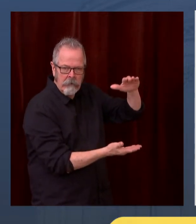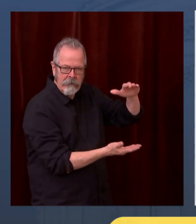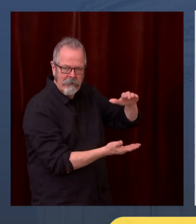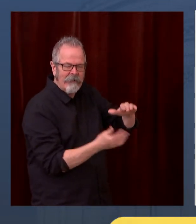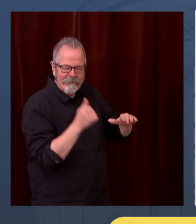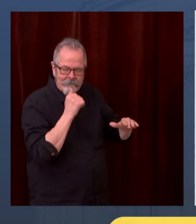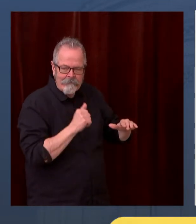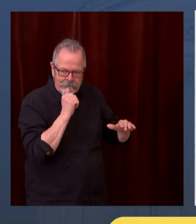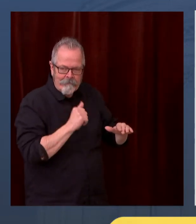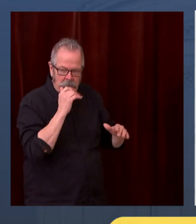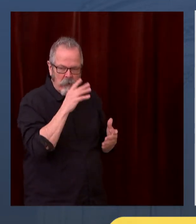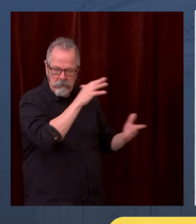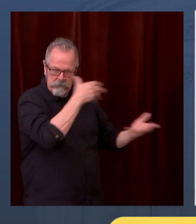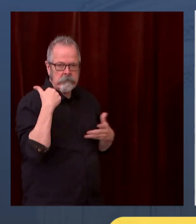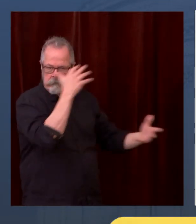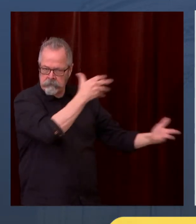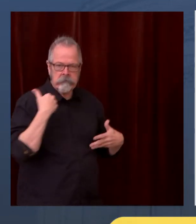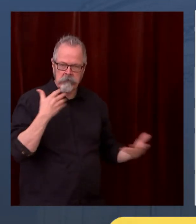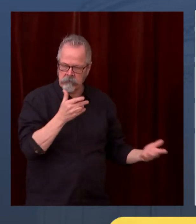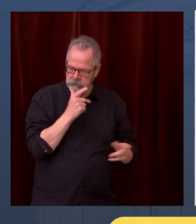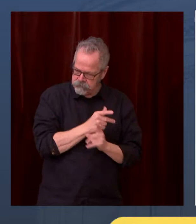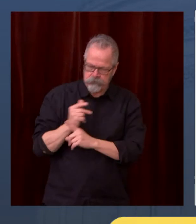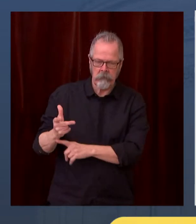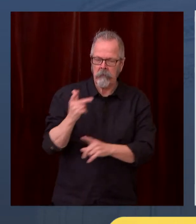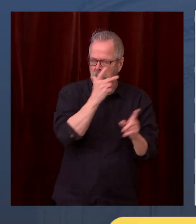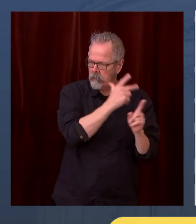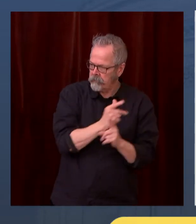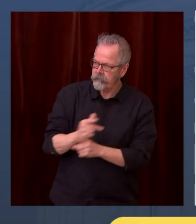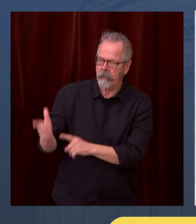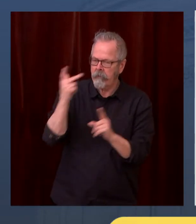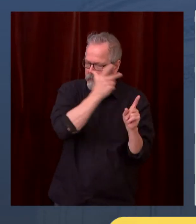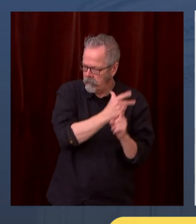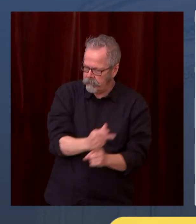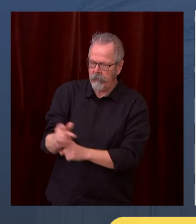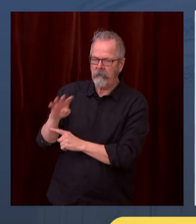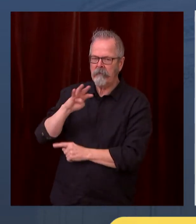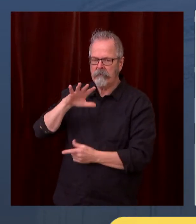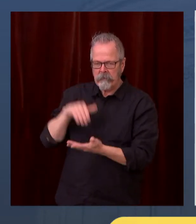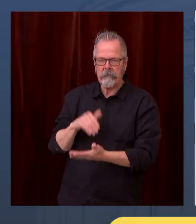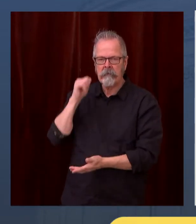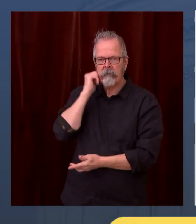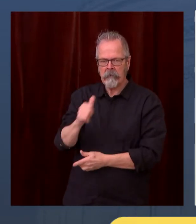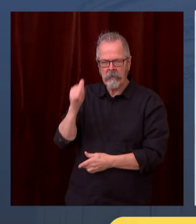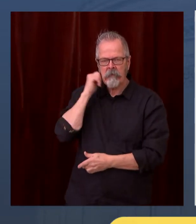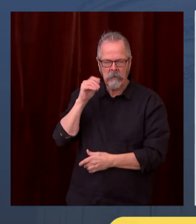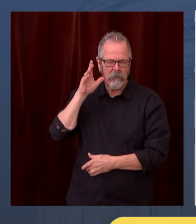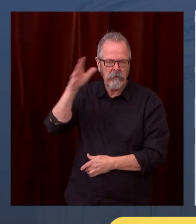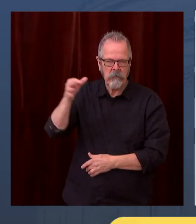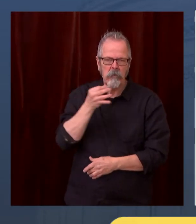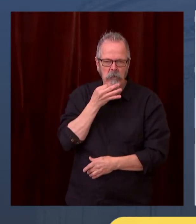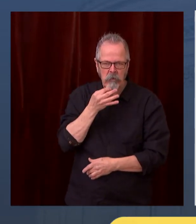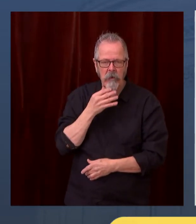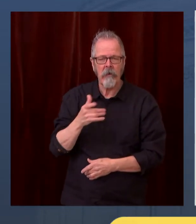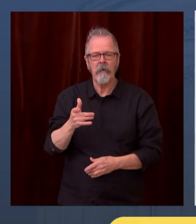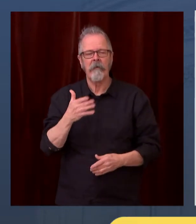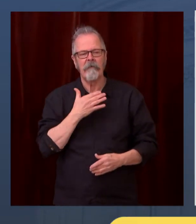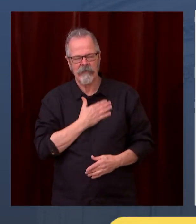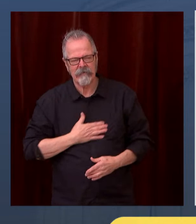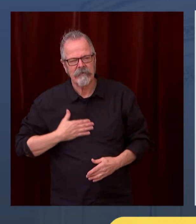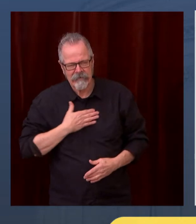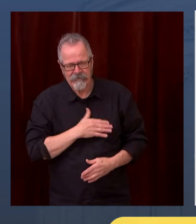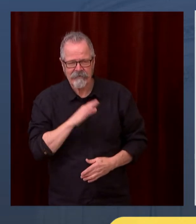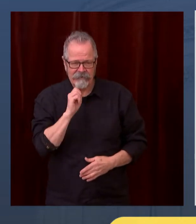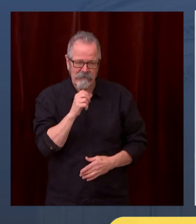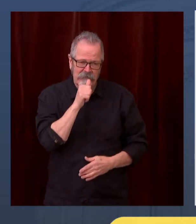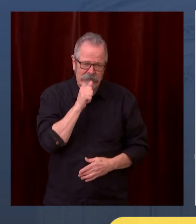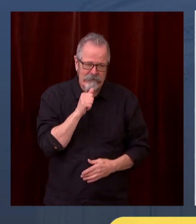from our federal partners. We know that is going to improve in time, and so we want to continue to ask for patience from our community members.